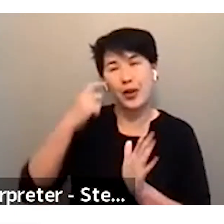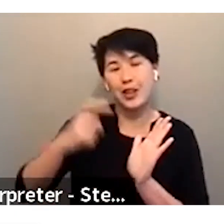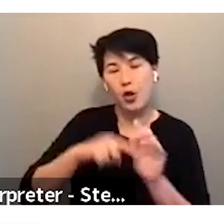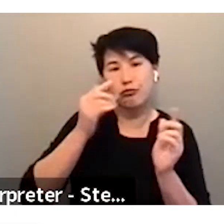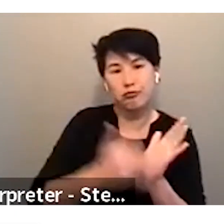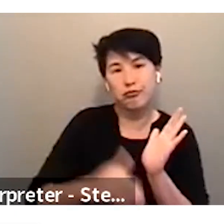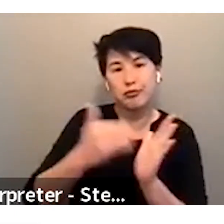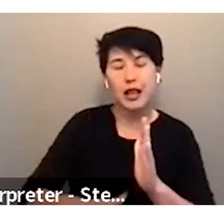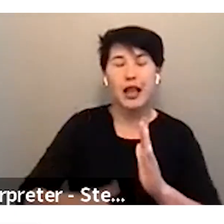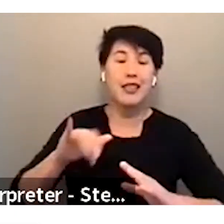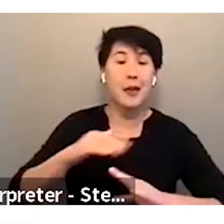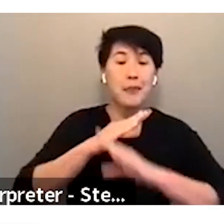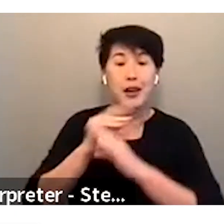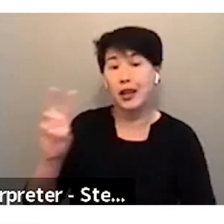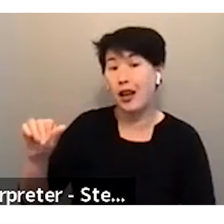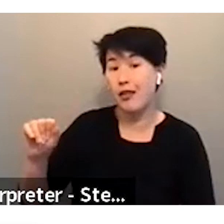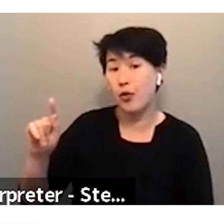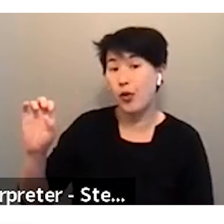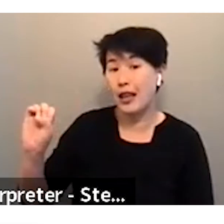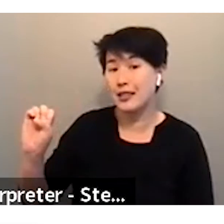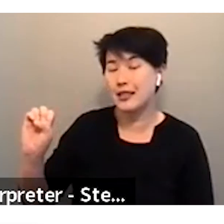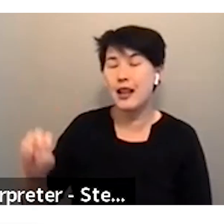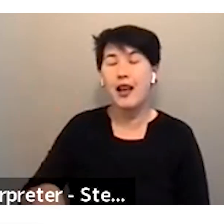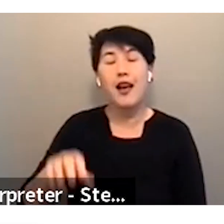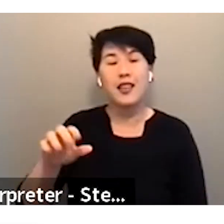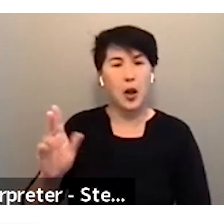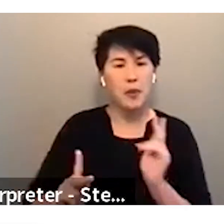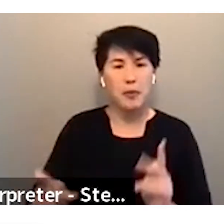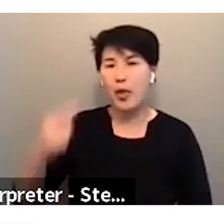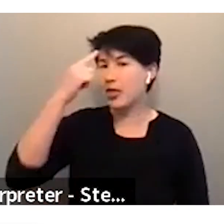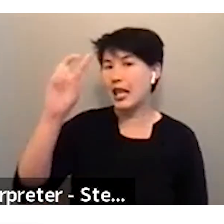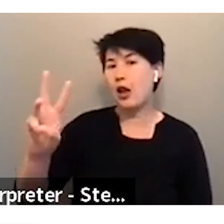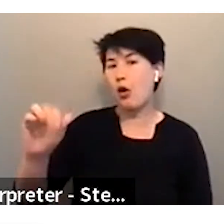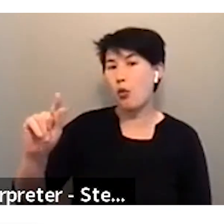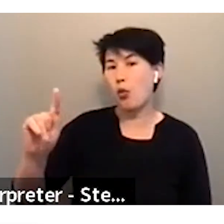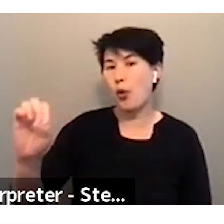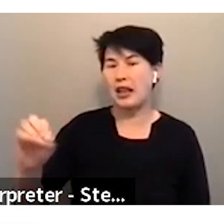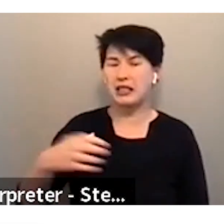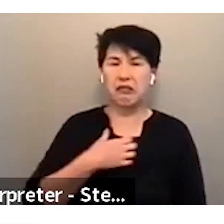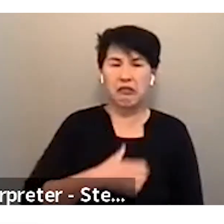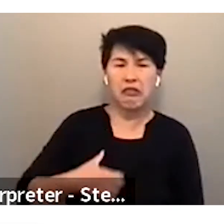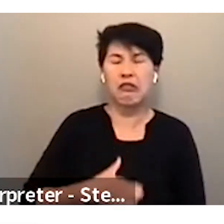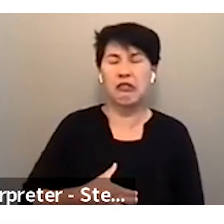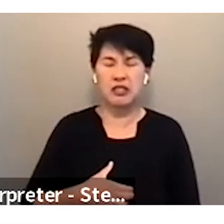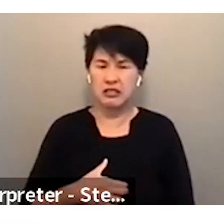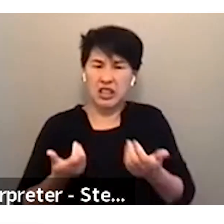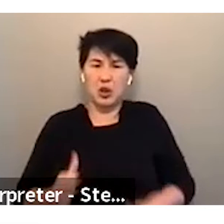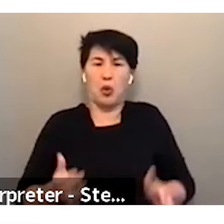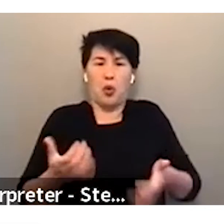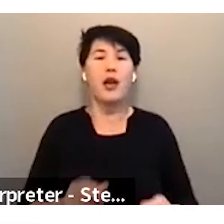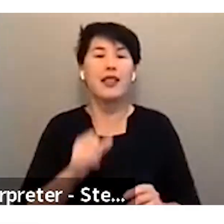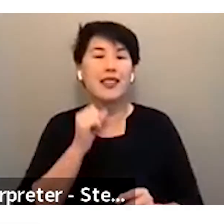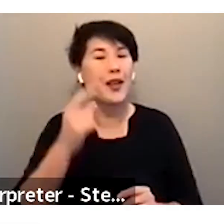barrier for people is just this idea of waste and associating waste with disgust or unwant, and not being able to see waste